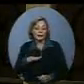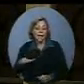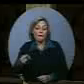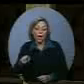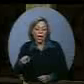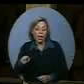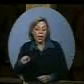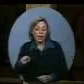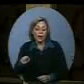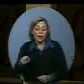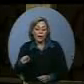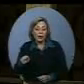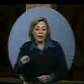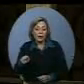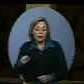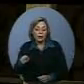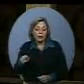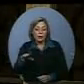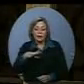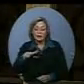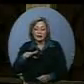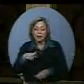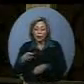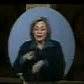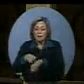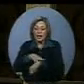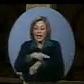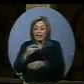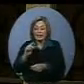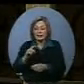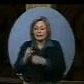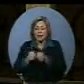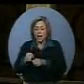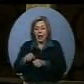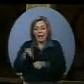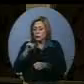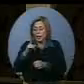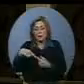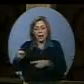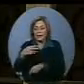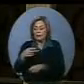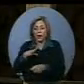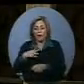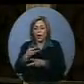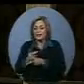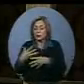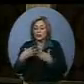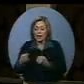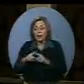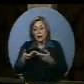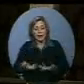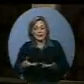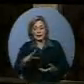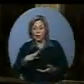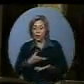reserves. But instead of help, their misery is a jump-off point for a convicted fraudster and his gal pal to make millions. Now, this